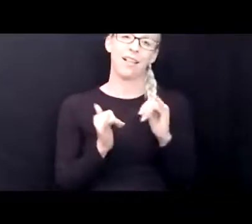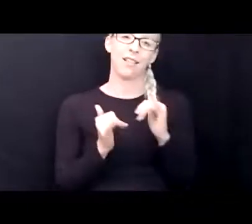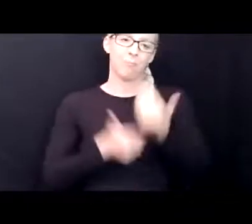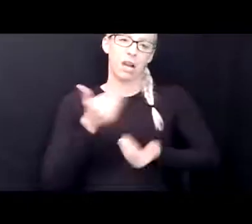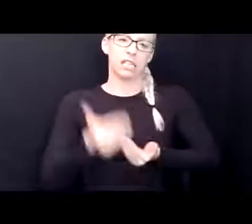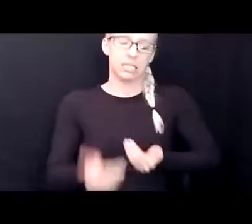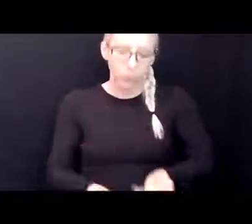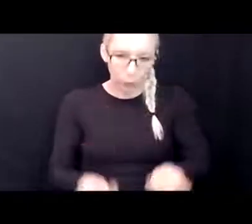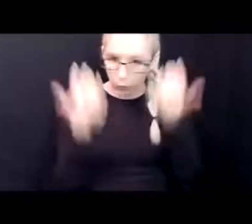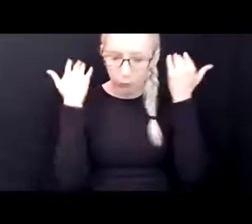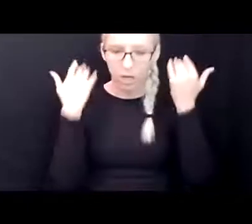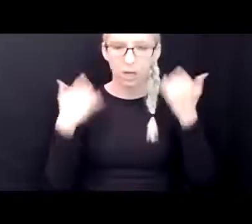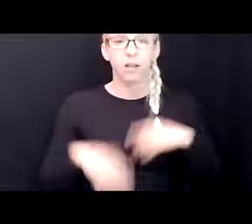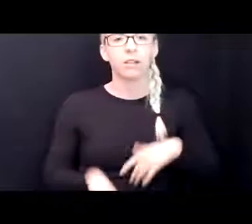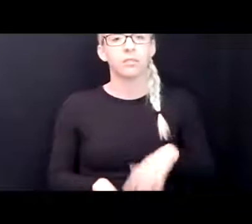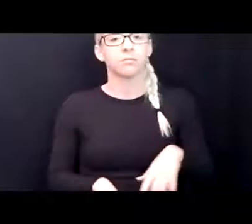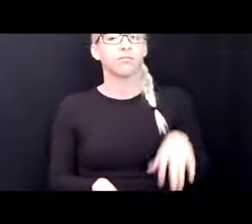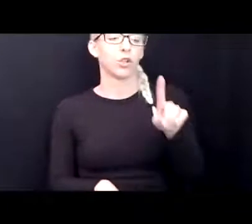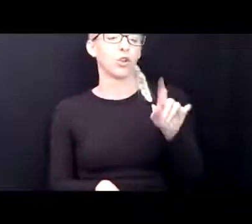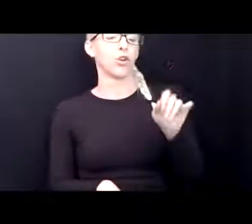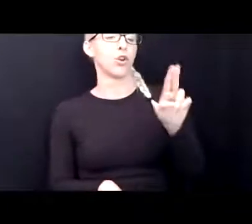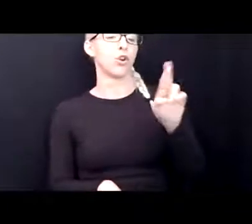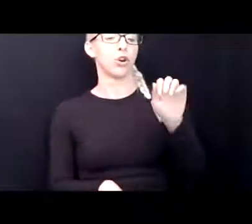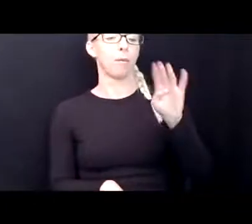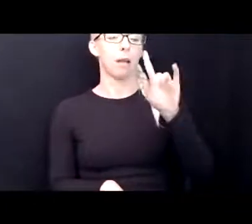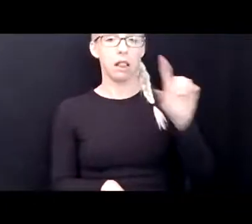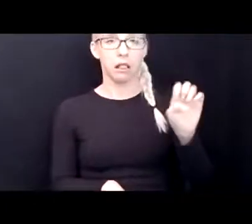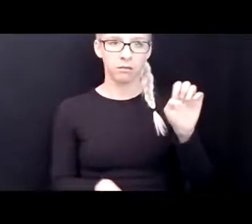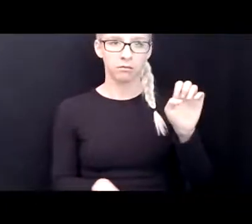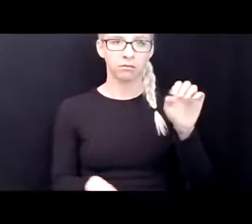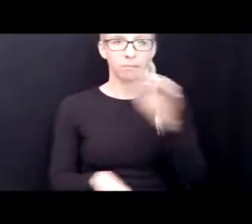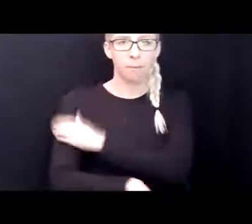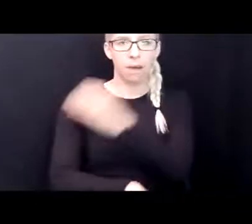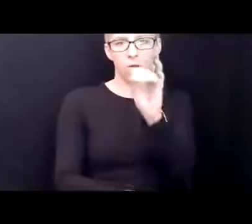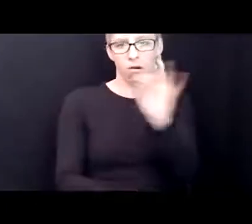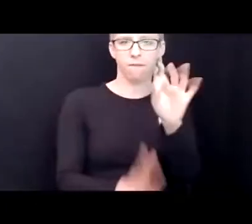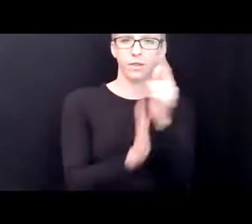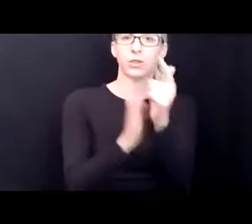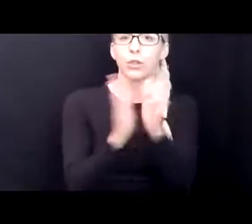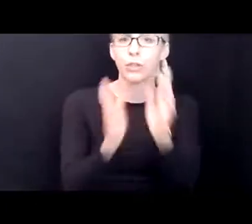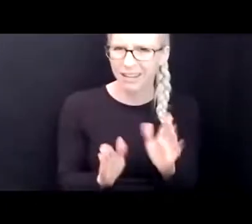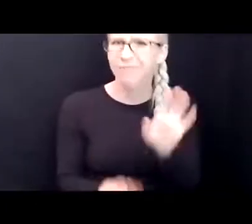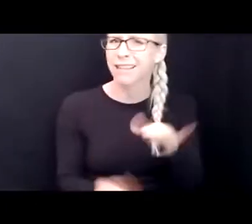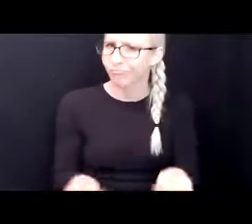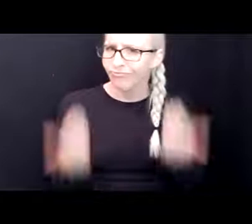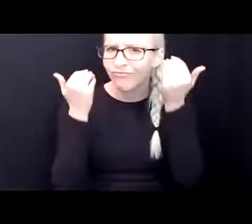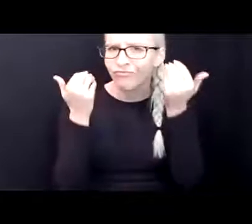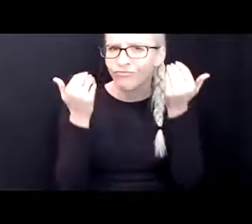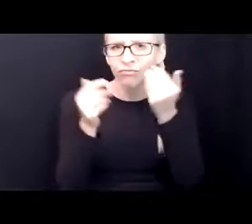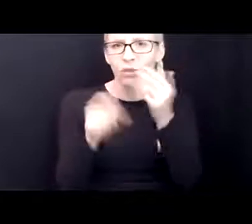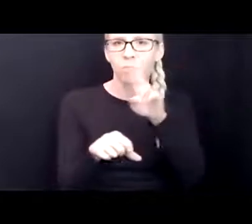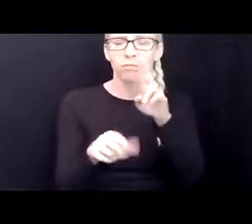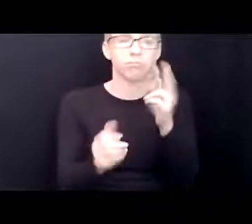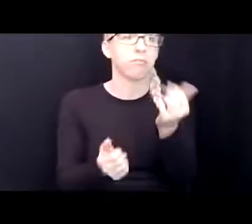process looking at durable powers of attorney or healthcare documents, but ultimately some basic understanding of